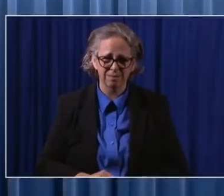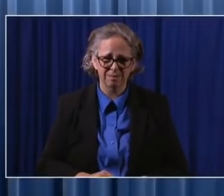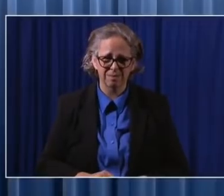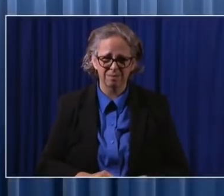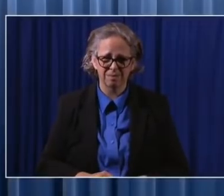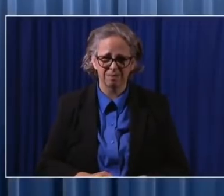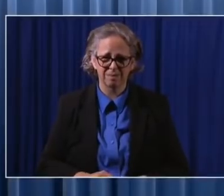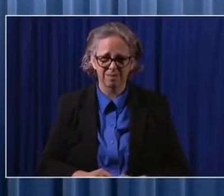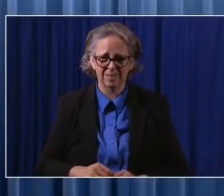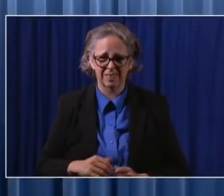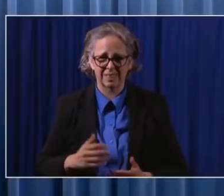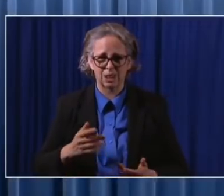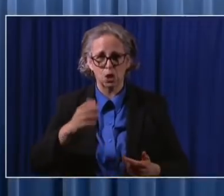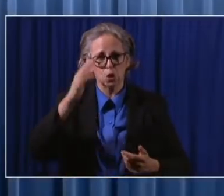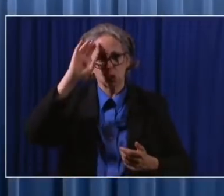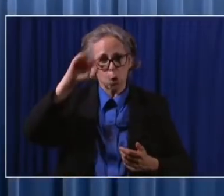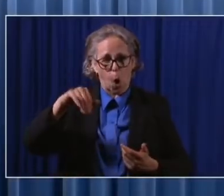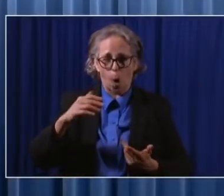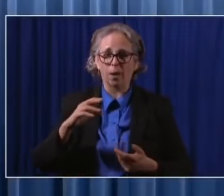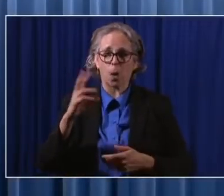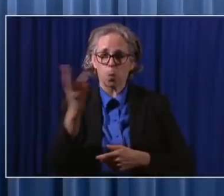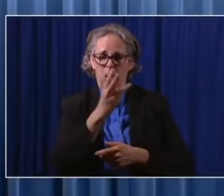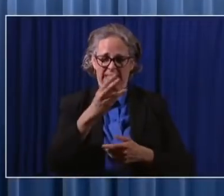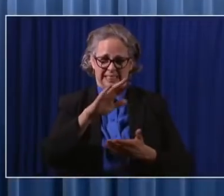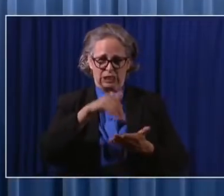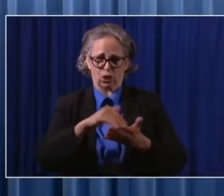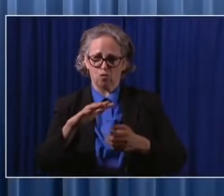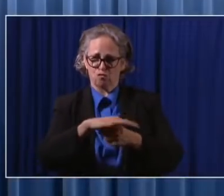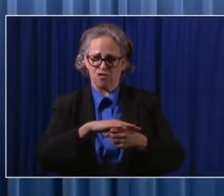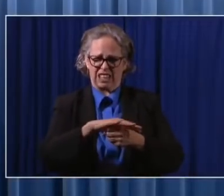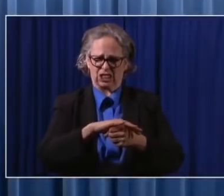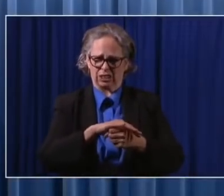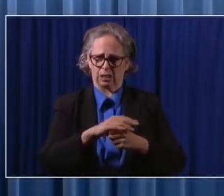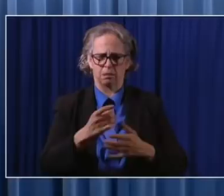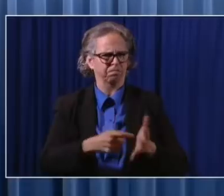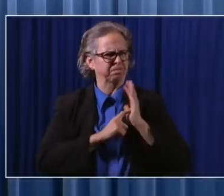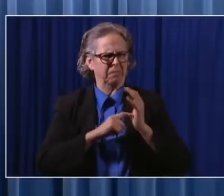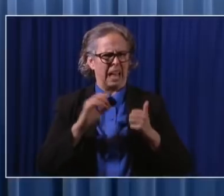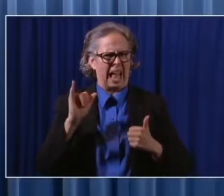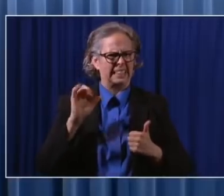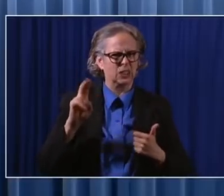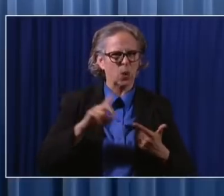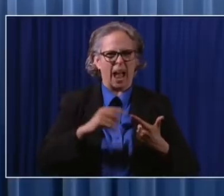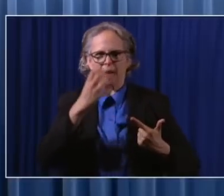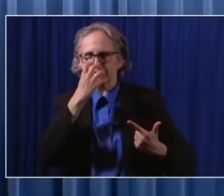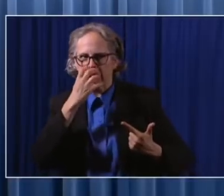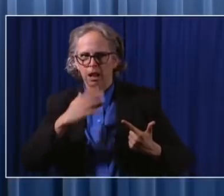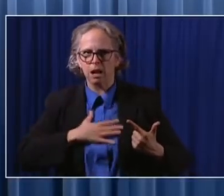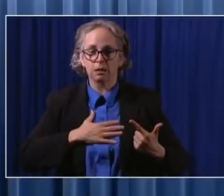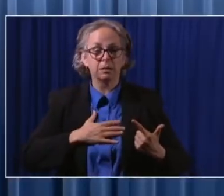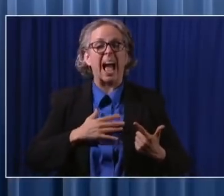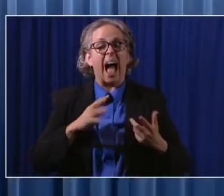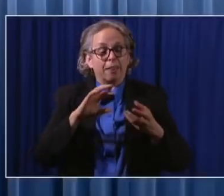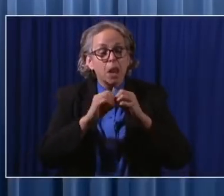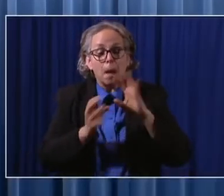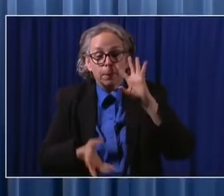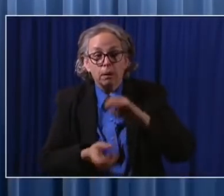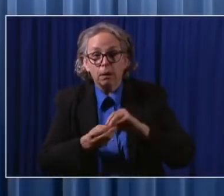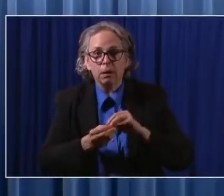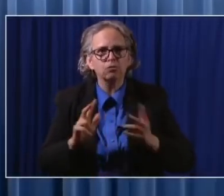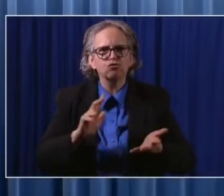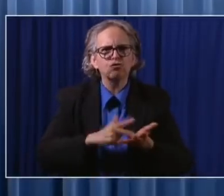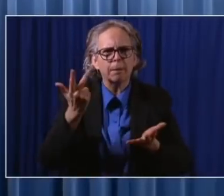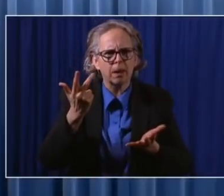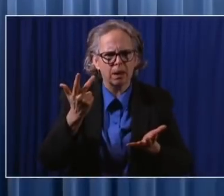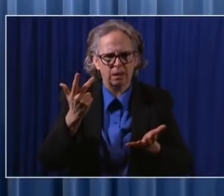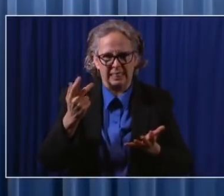hospital beds, ICUs, and on ventilators has tripled since the beginning of June. Recent community outbreaks